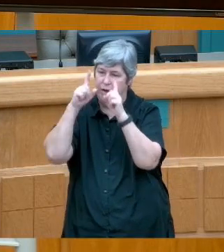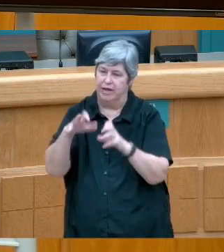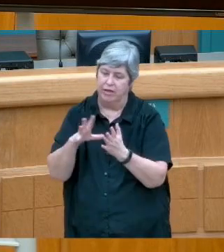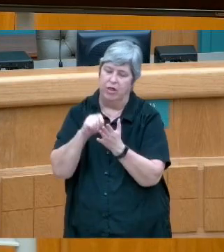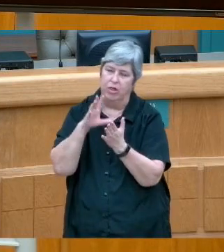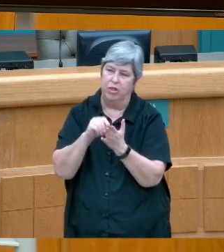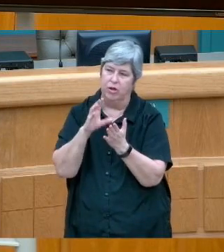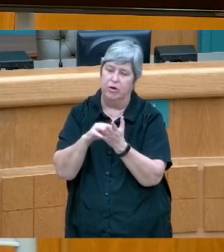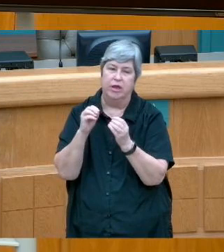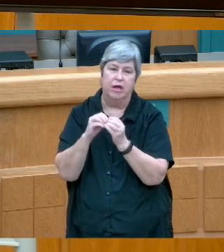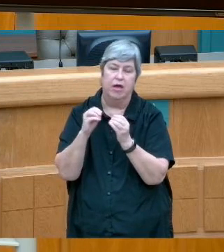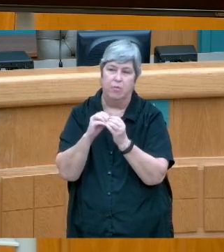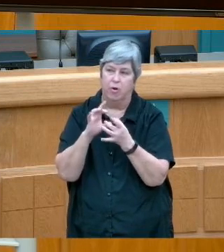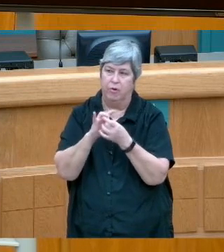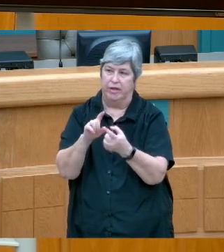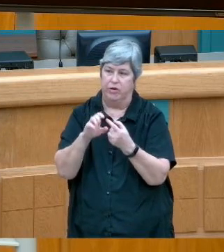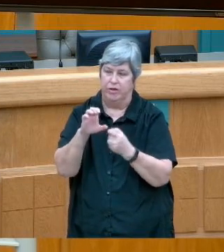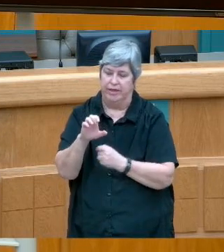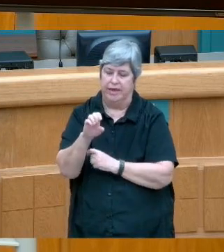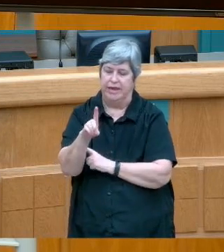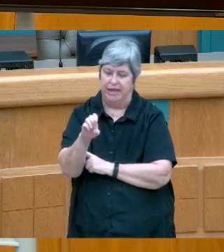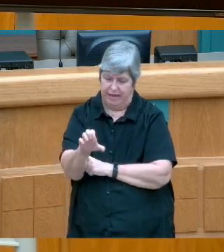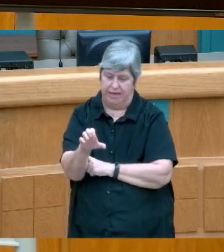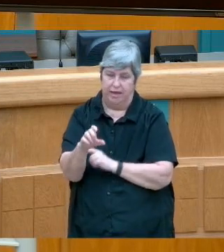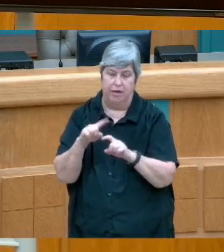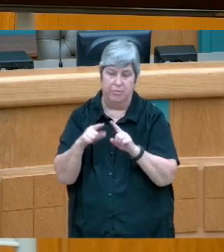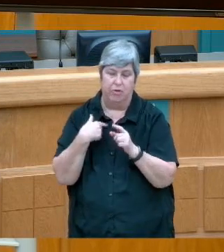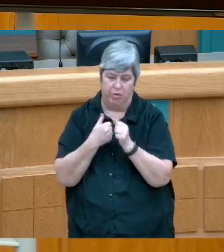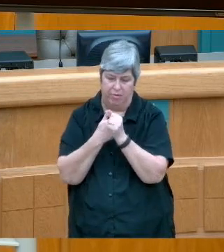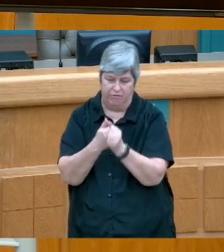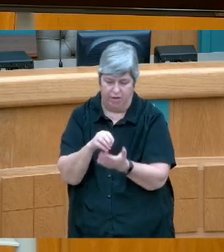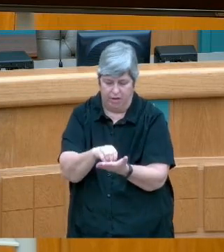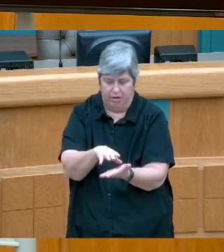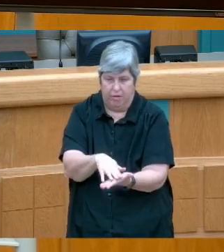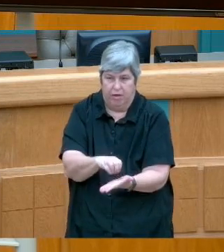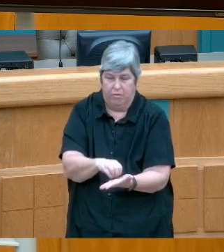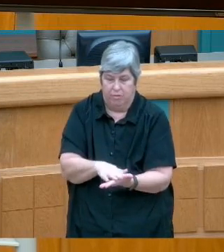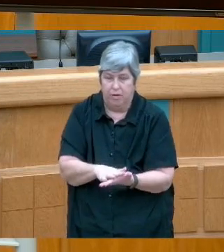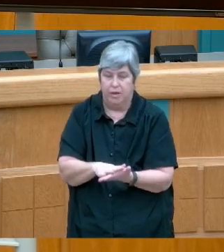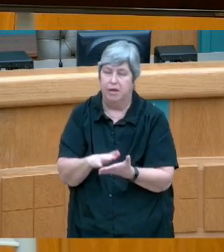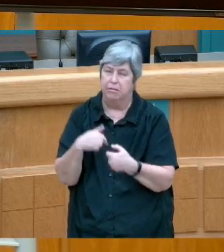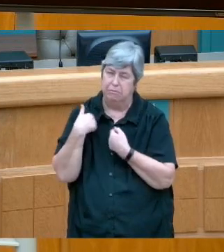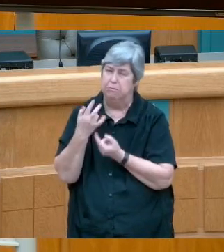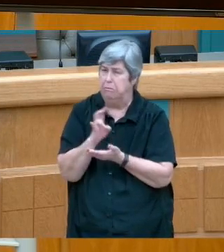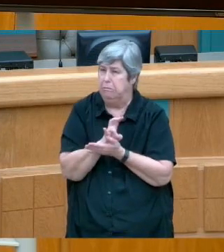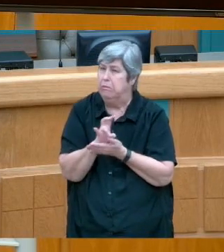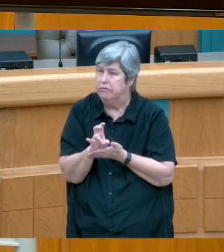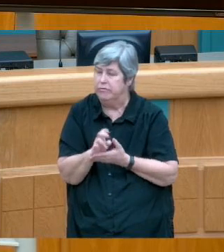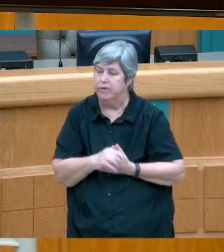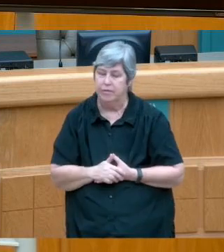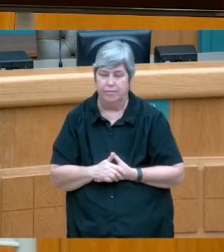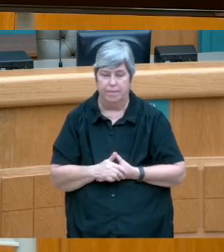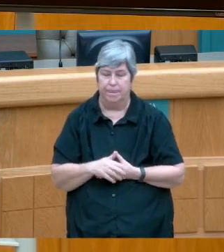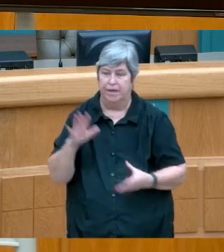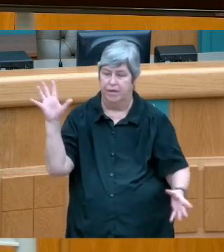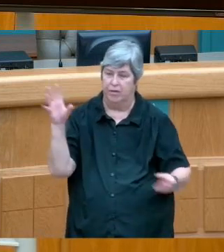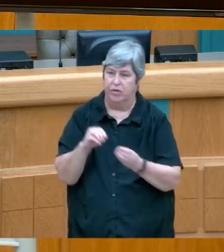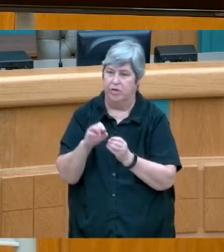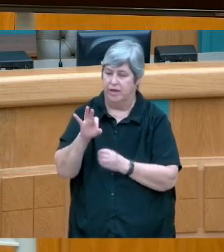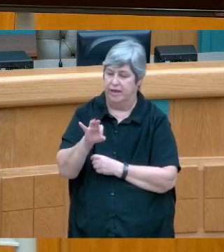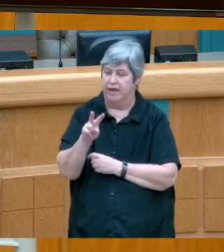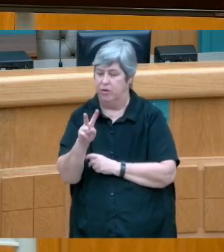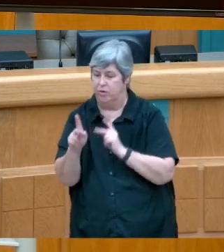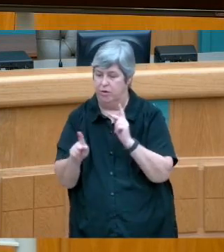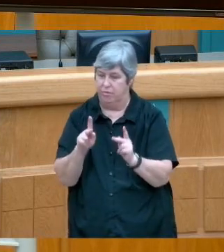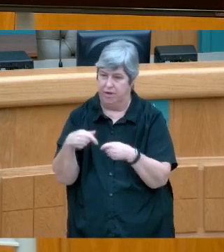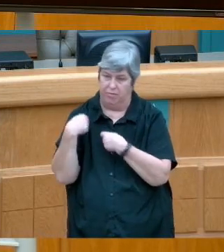this situation from the CDC. But as we've been tracking it and doing these press briefings, that's been about 7 weeks or so. So 92 persons